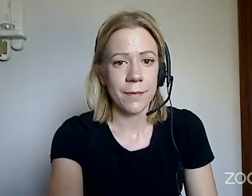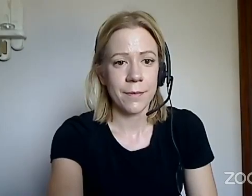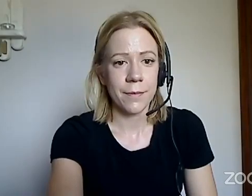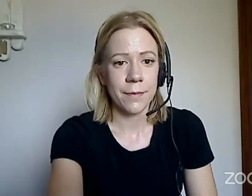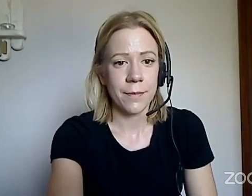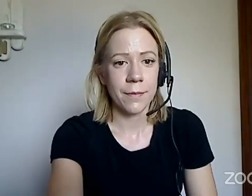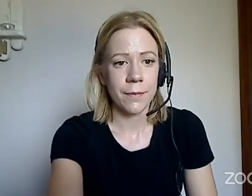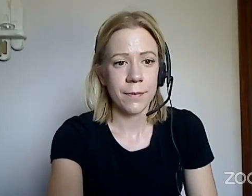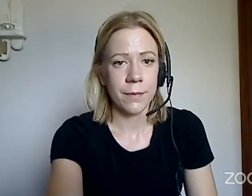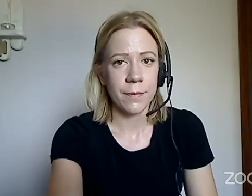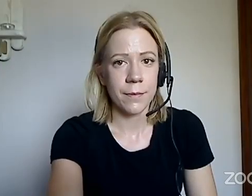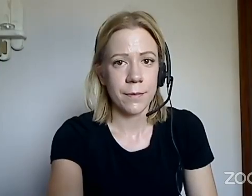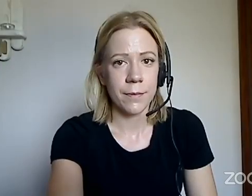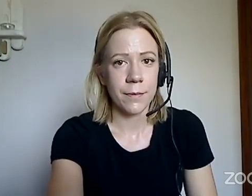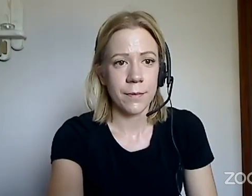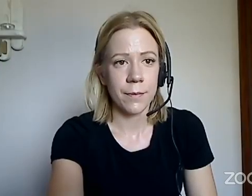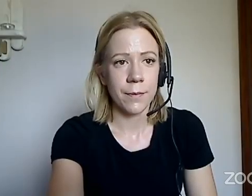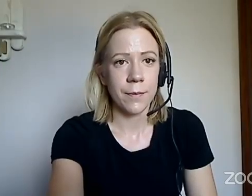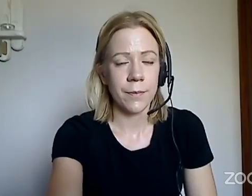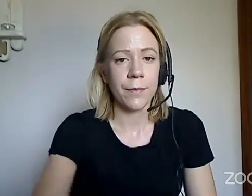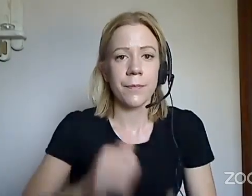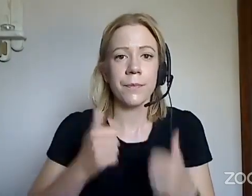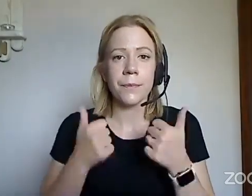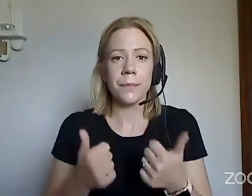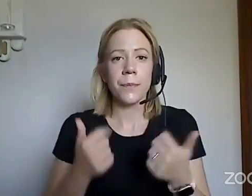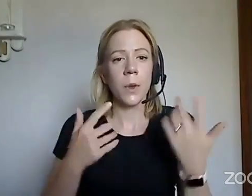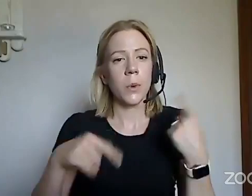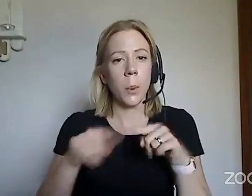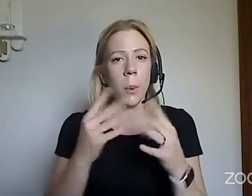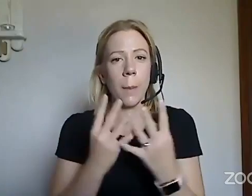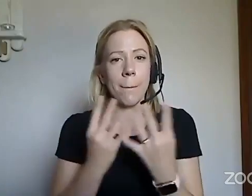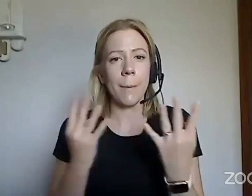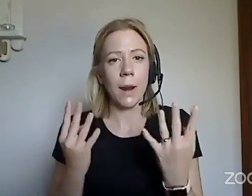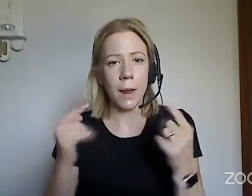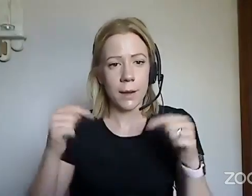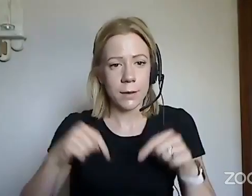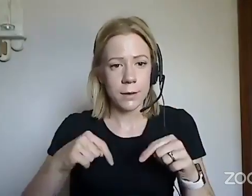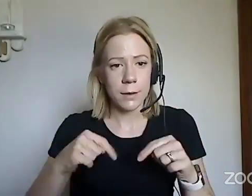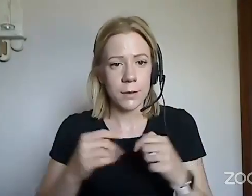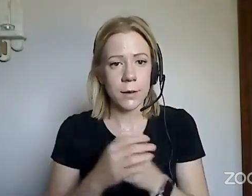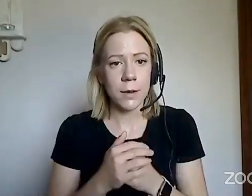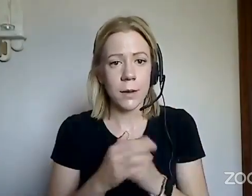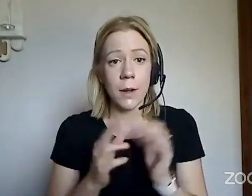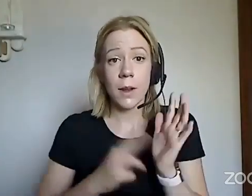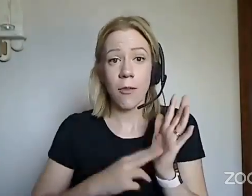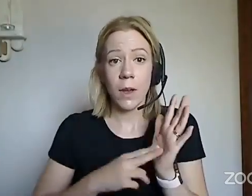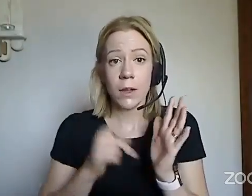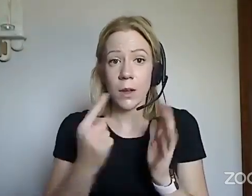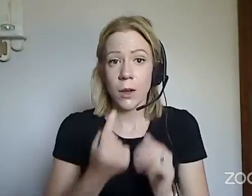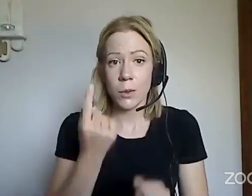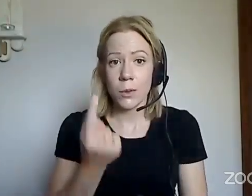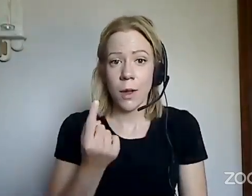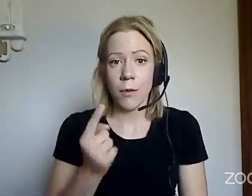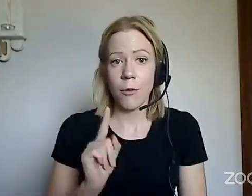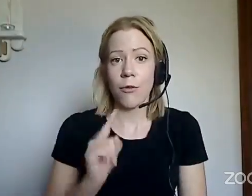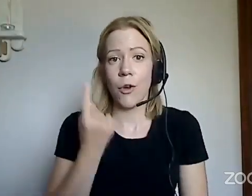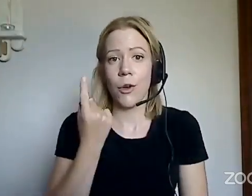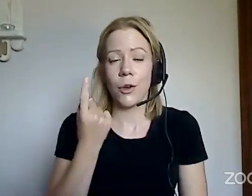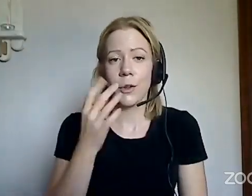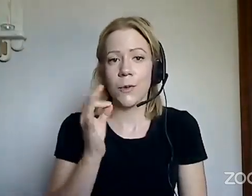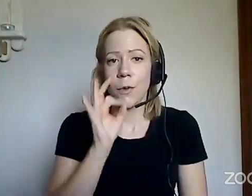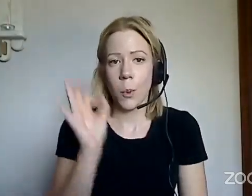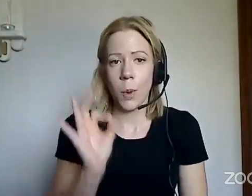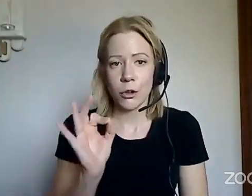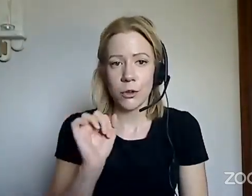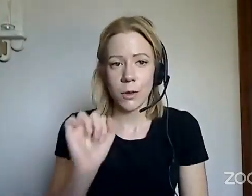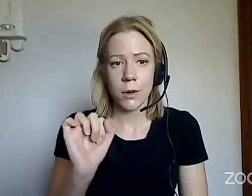Okay. Okay, so if we've got all our panelists, Nafisa, do you want to go first with a question since you were first in the presentation? So